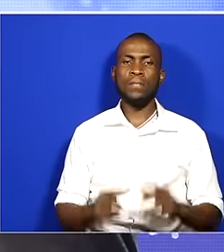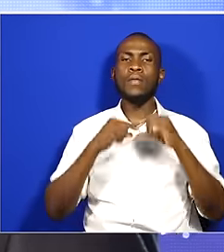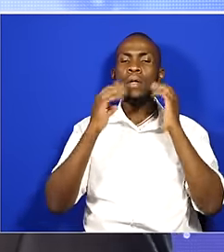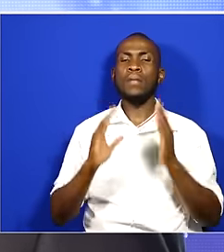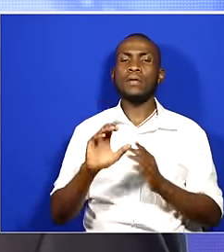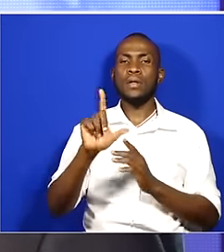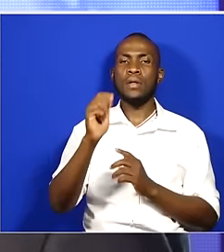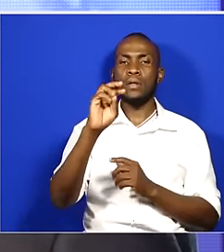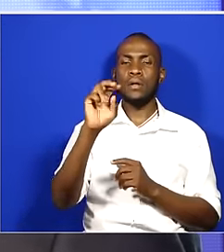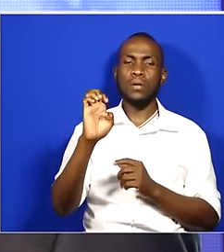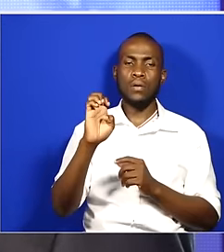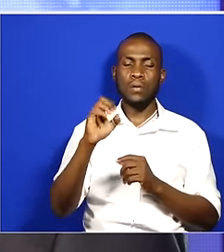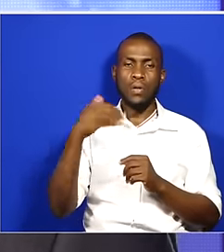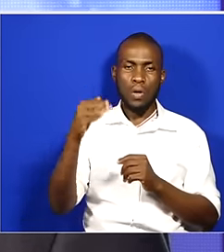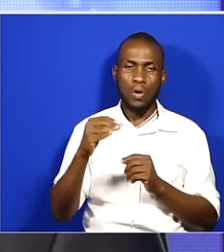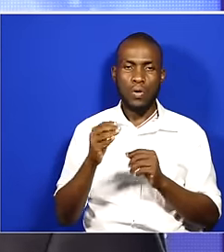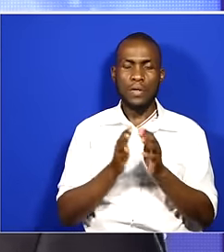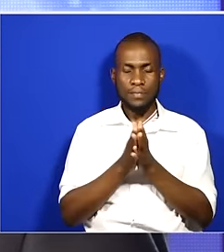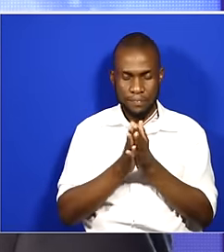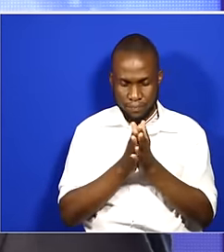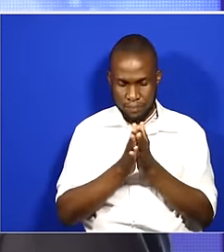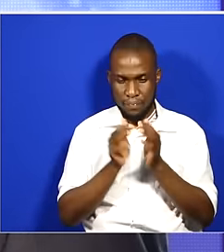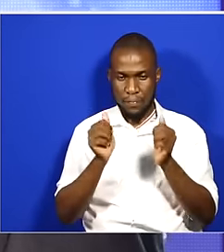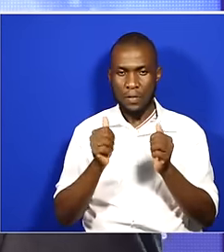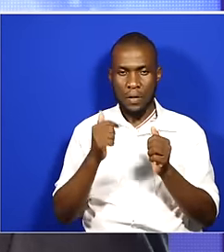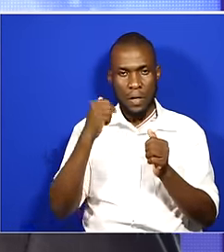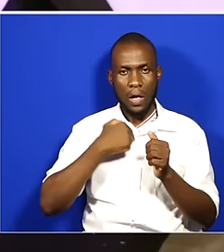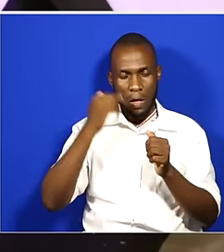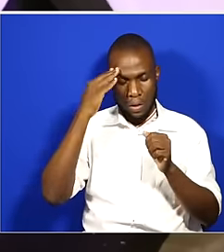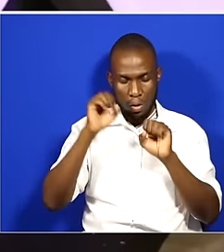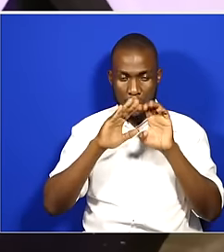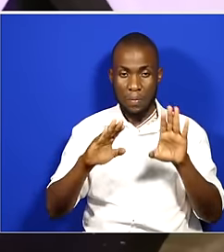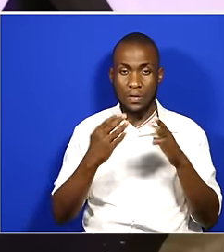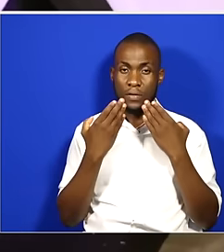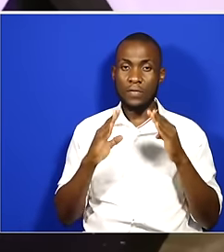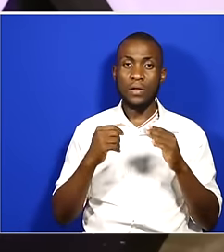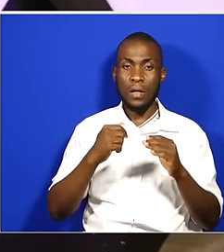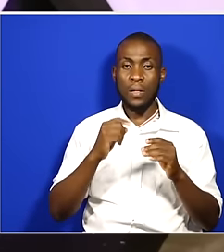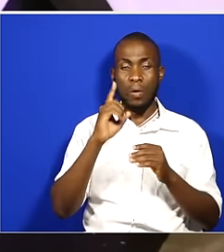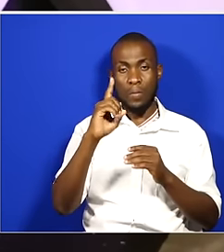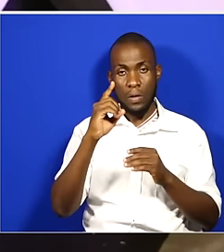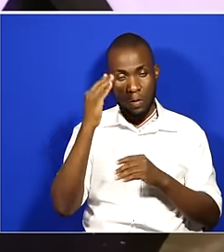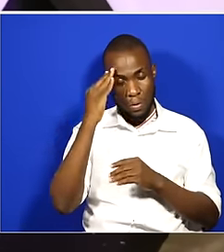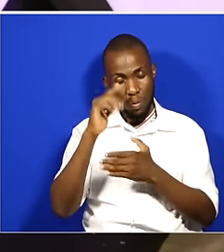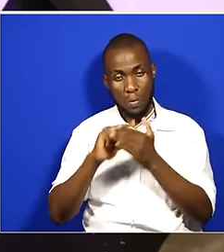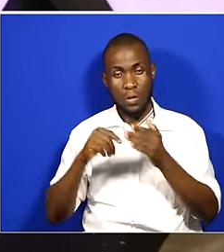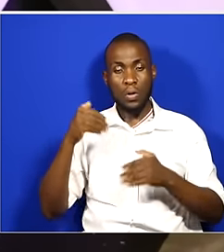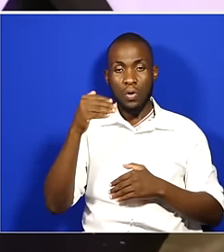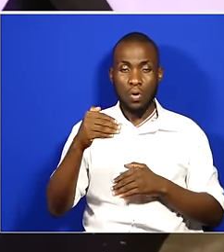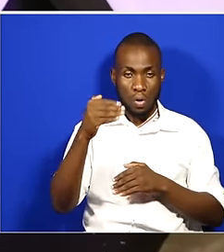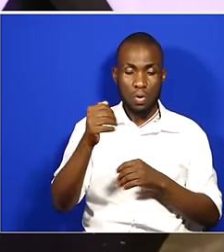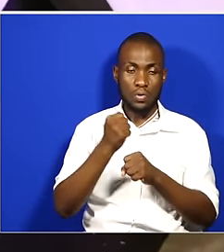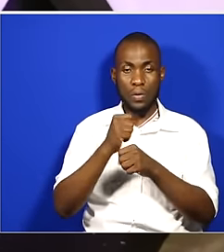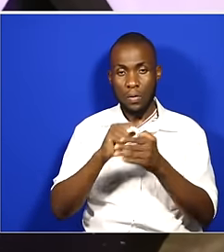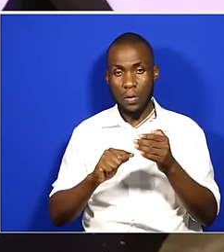is always inspiring, and I know that you have been blessed. I have two major takeaways. One is that we should always